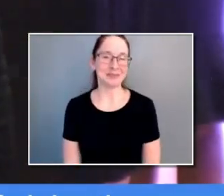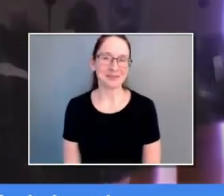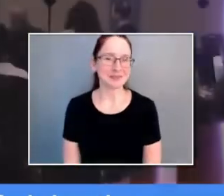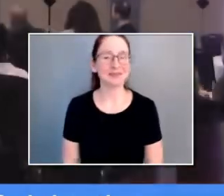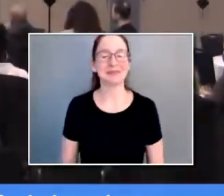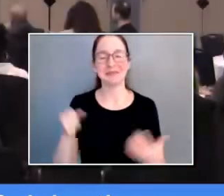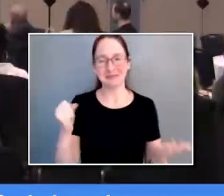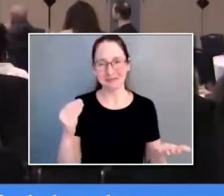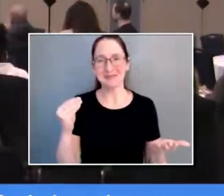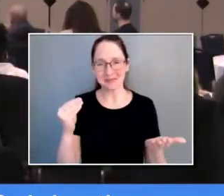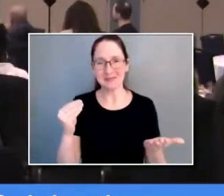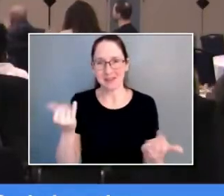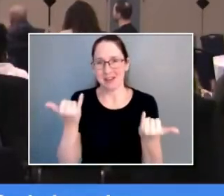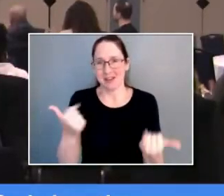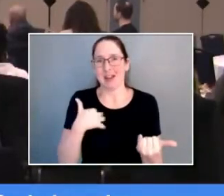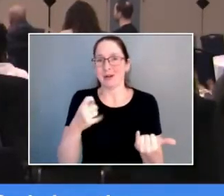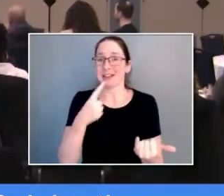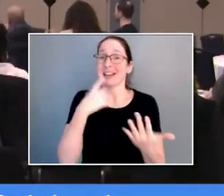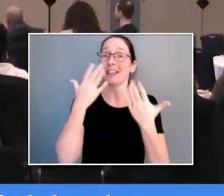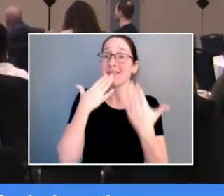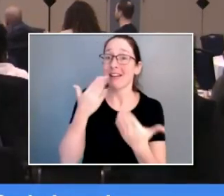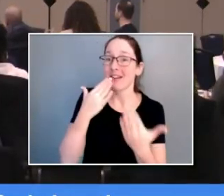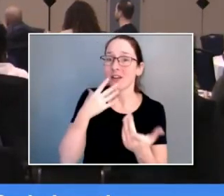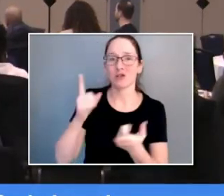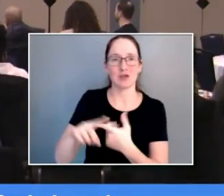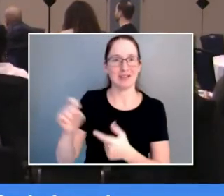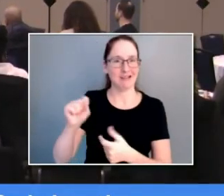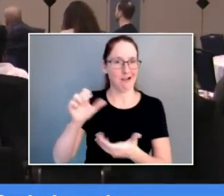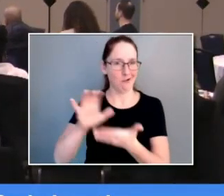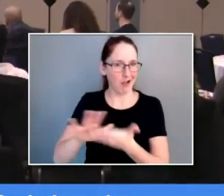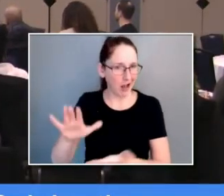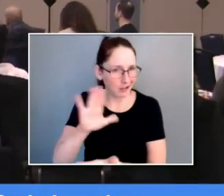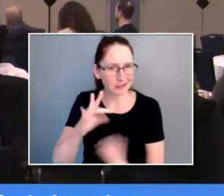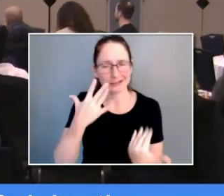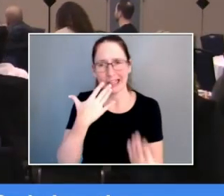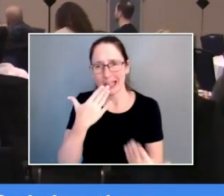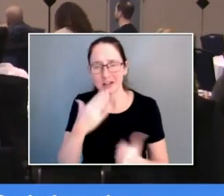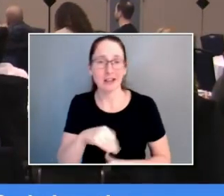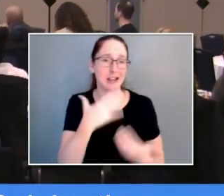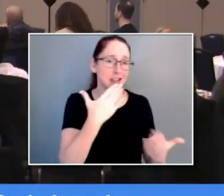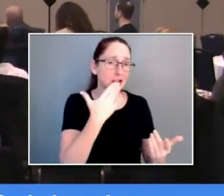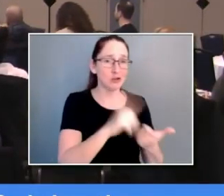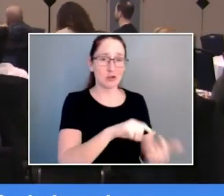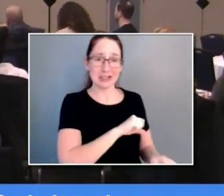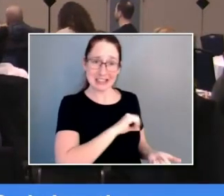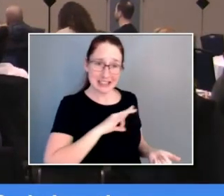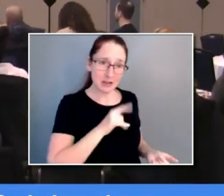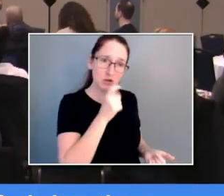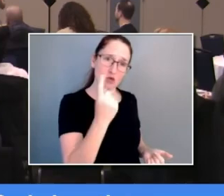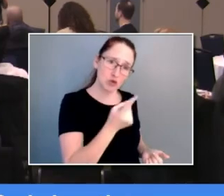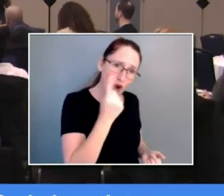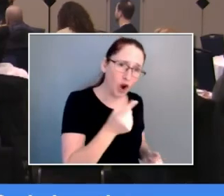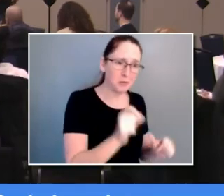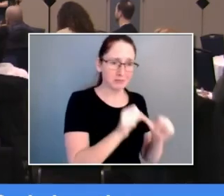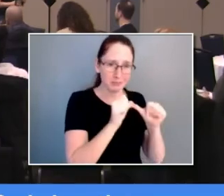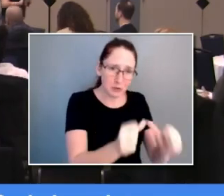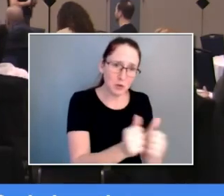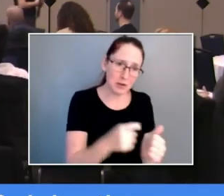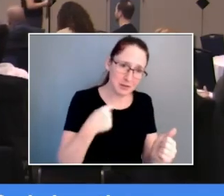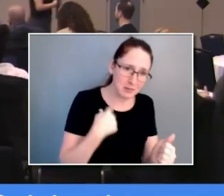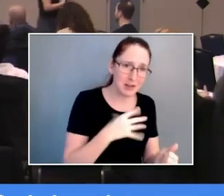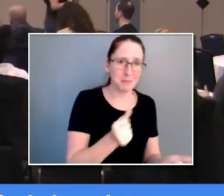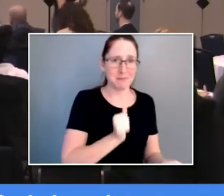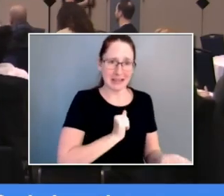so I would like to say thank you to the Seattle colleges. Thank you to the staff that's always been consistent with me and myself